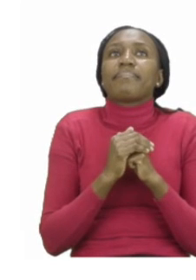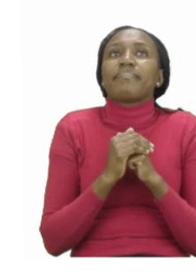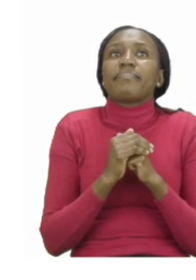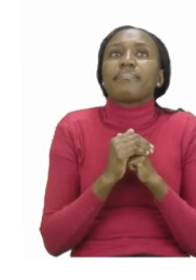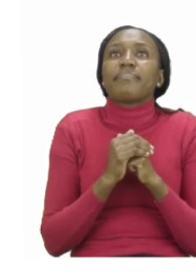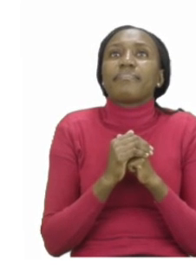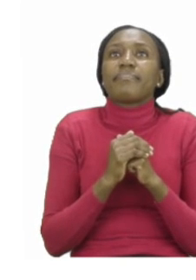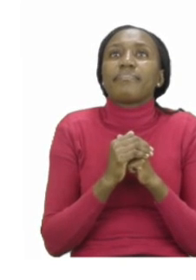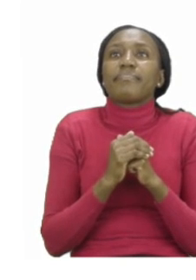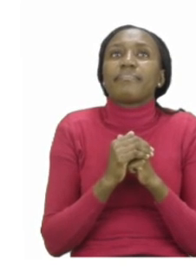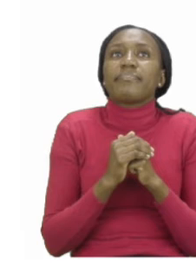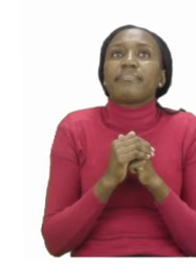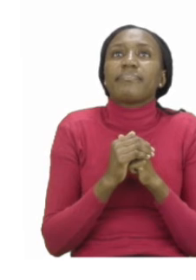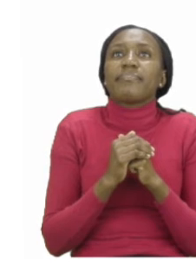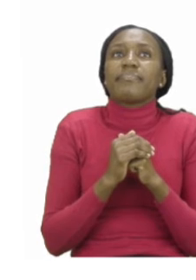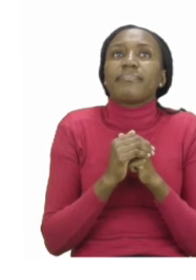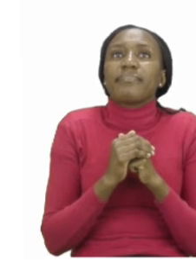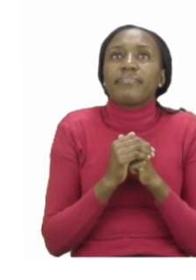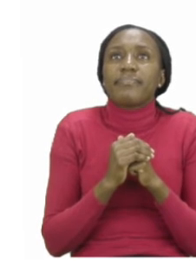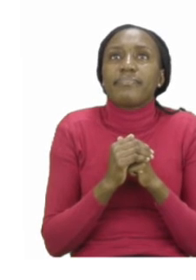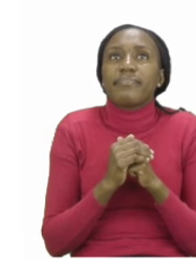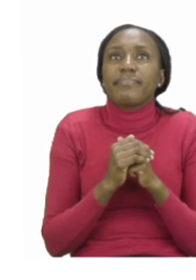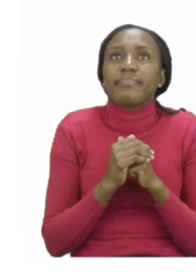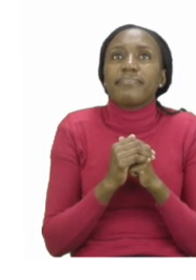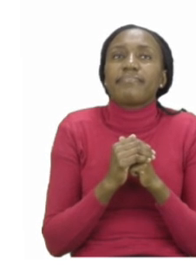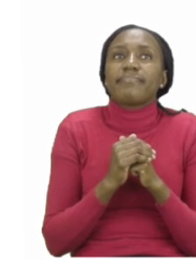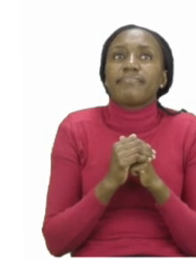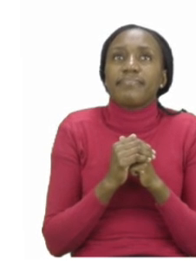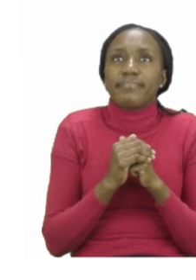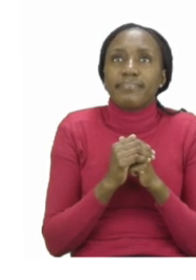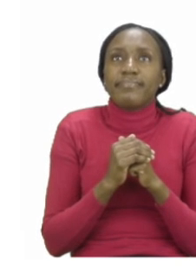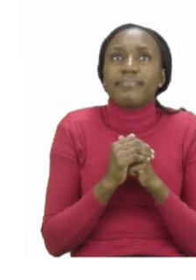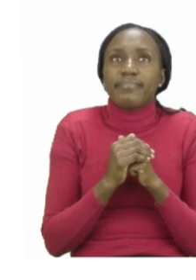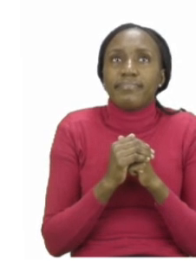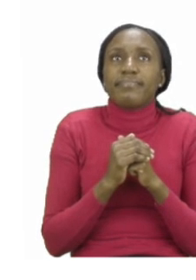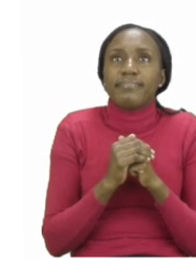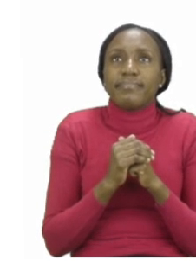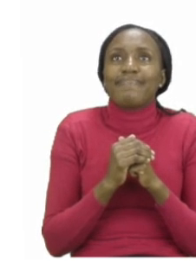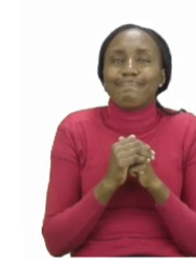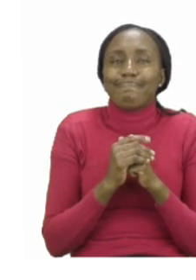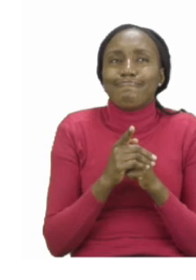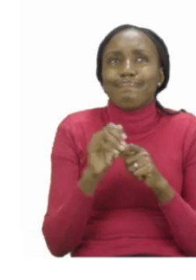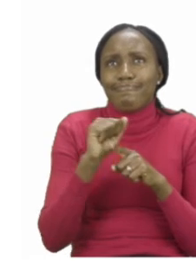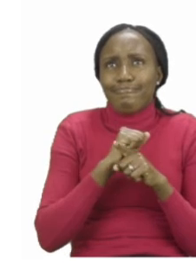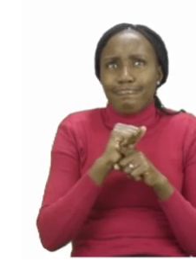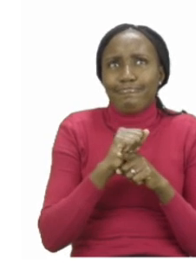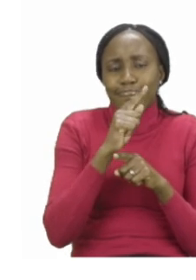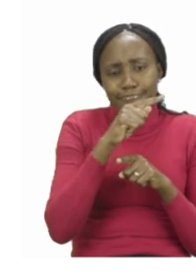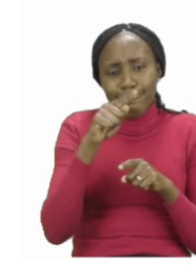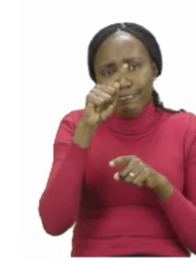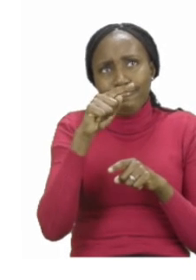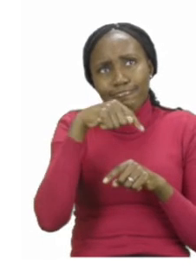11. Now, there on page 11, you will have to do some